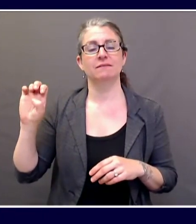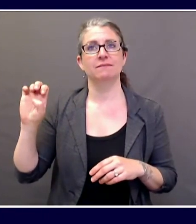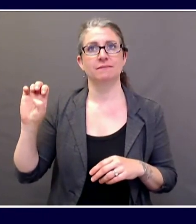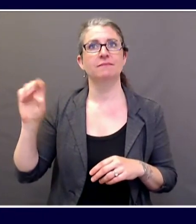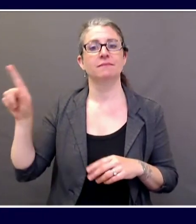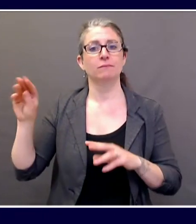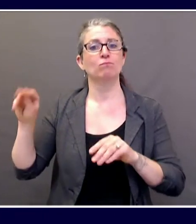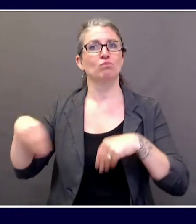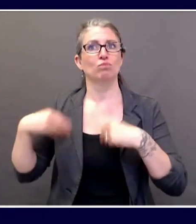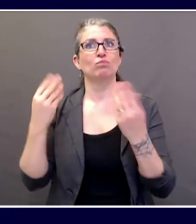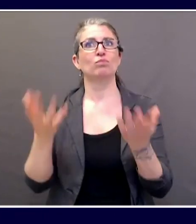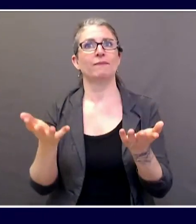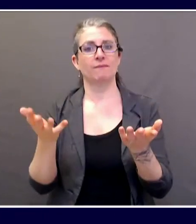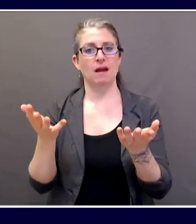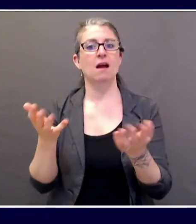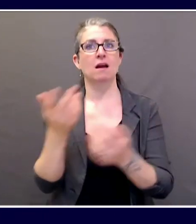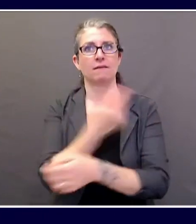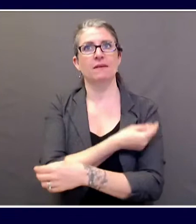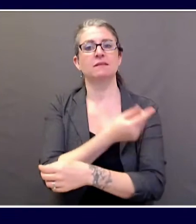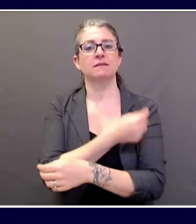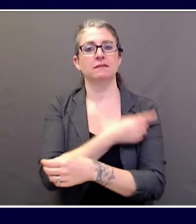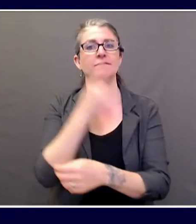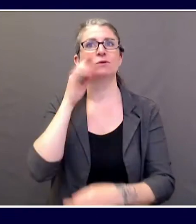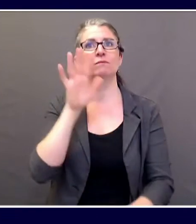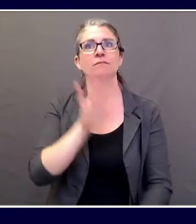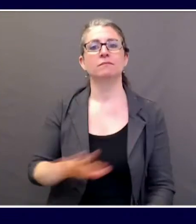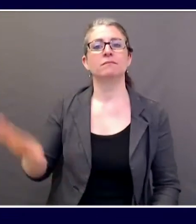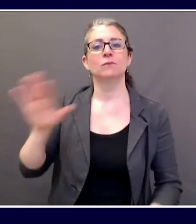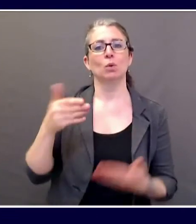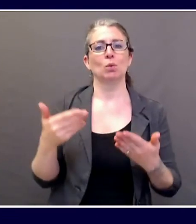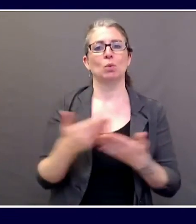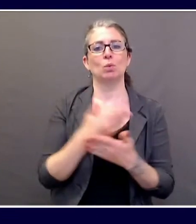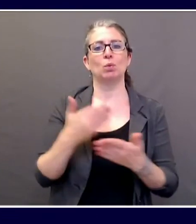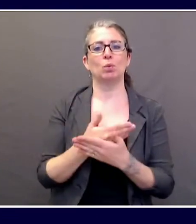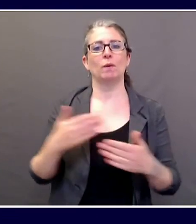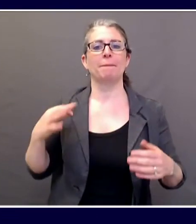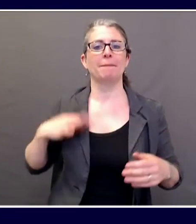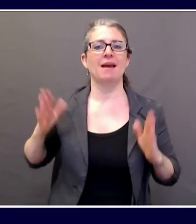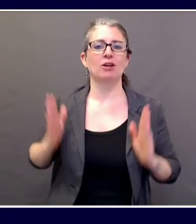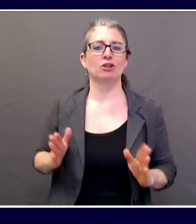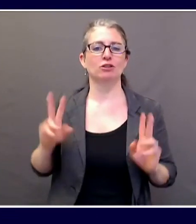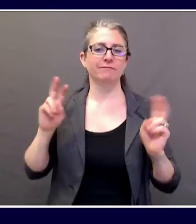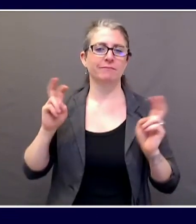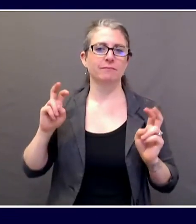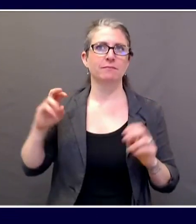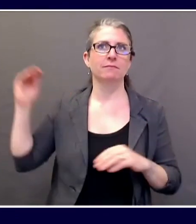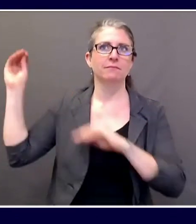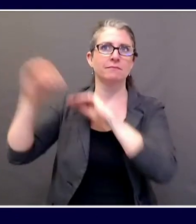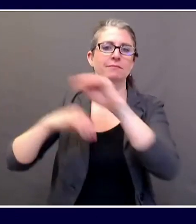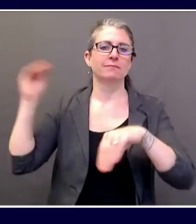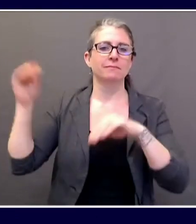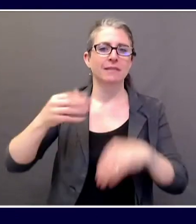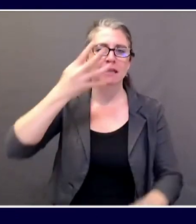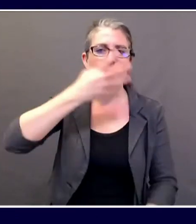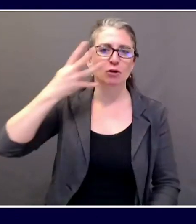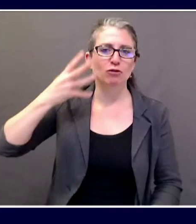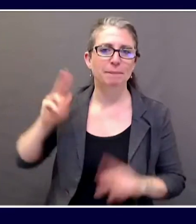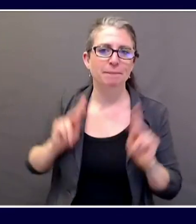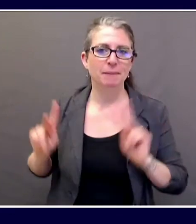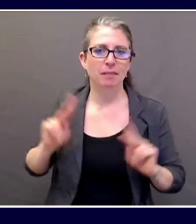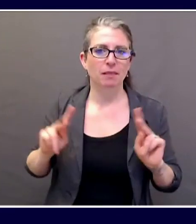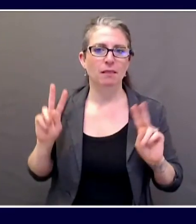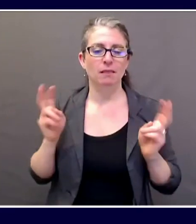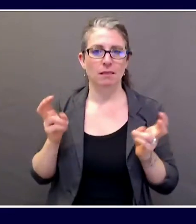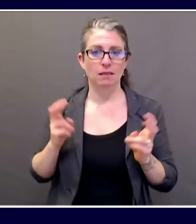your reaction on that and wondering if the state is working with some other groups, some other immigrant groups on that issue as well. Absolutely,